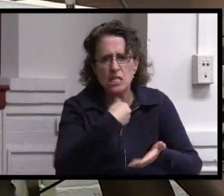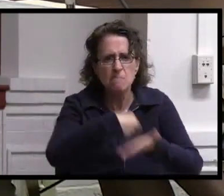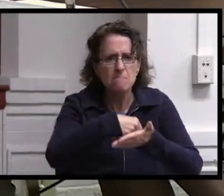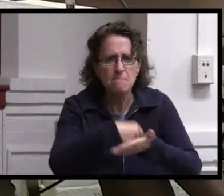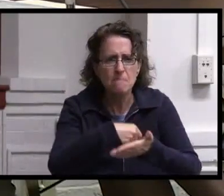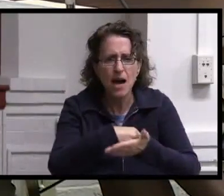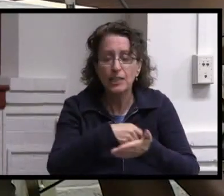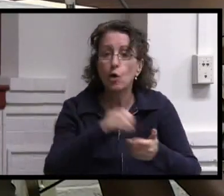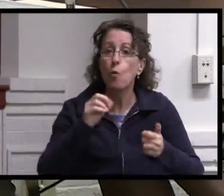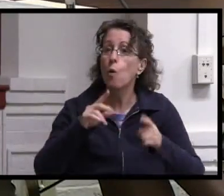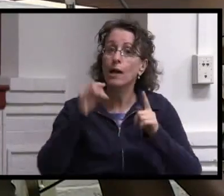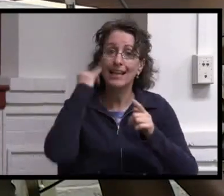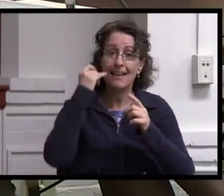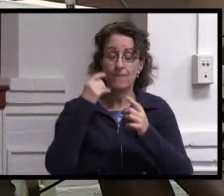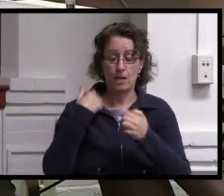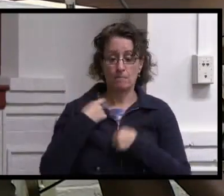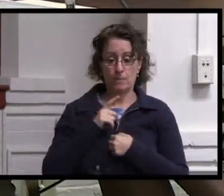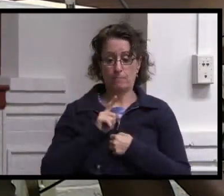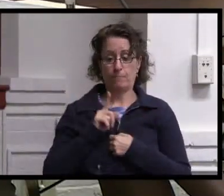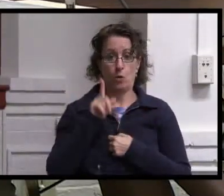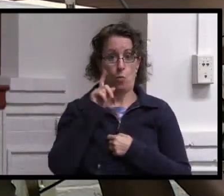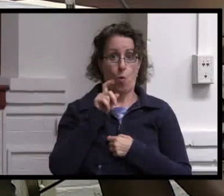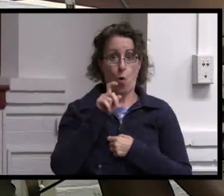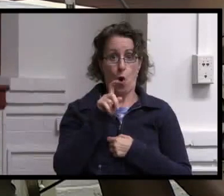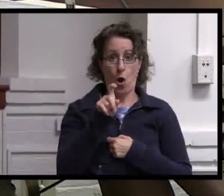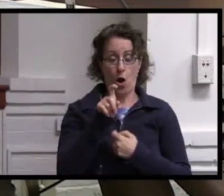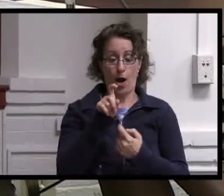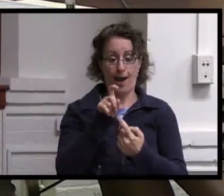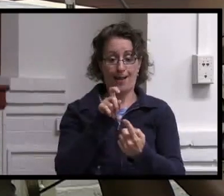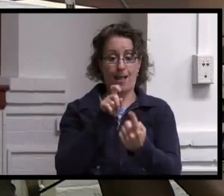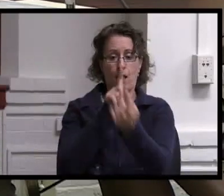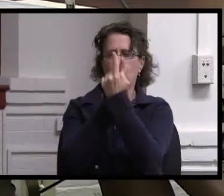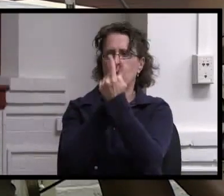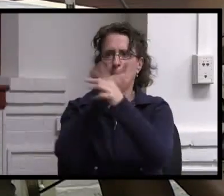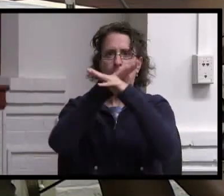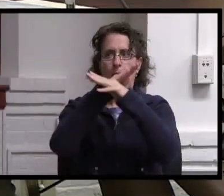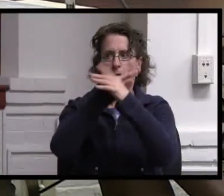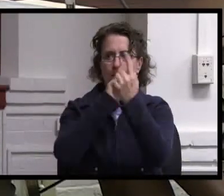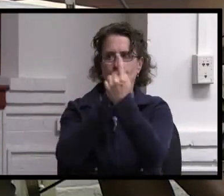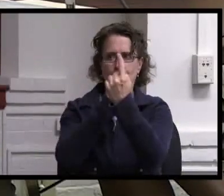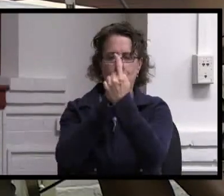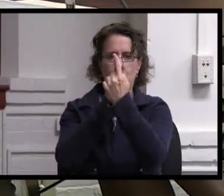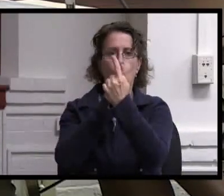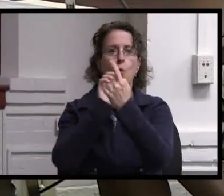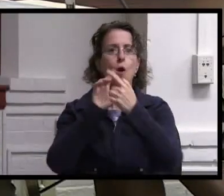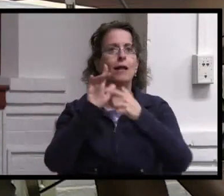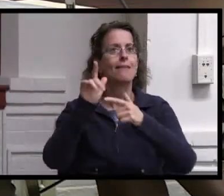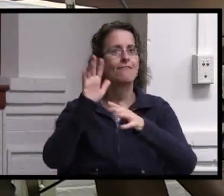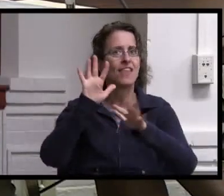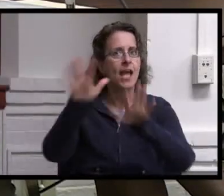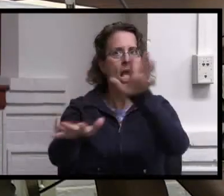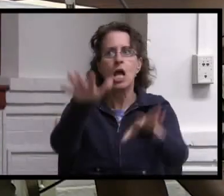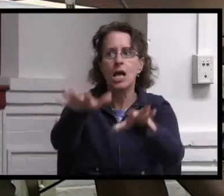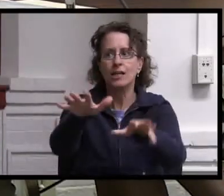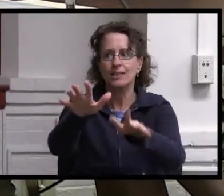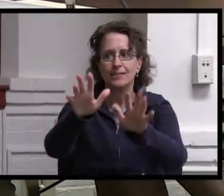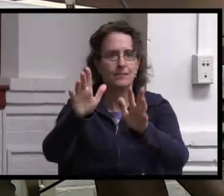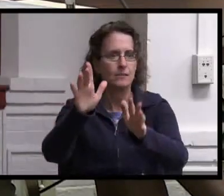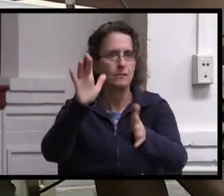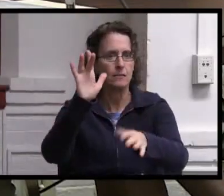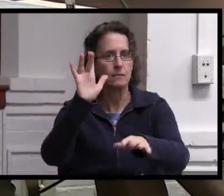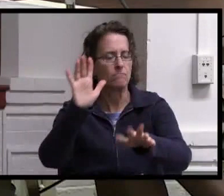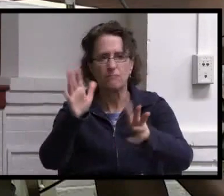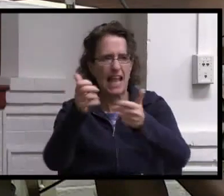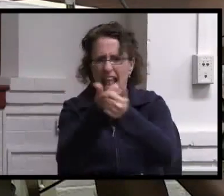they block you, if they certainly put their hands on you in any way, shape, or form, loud,